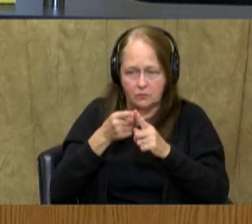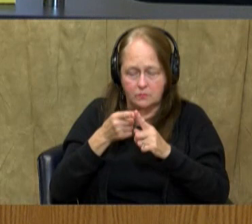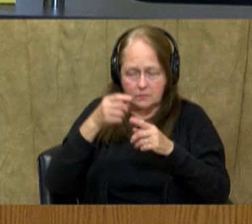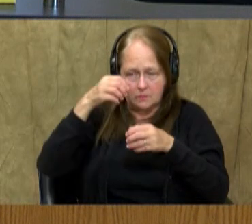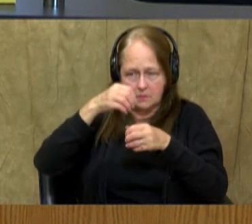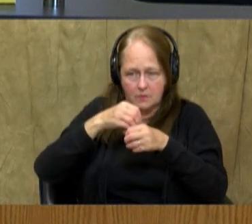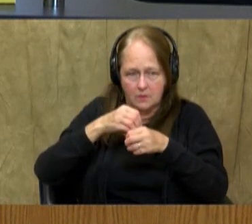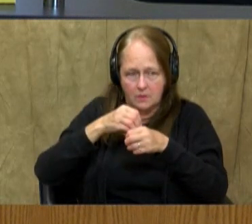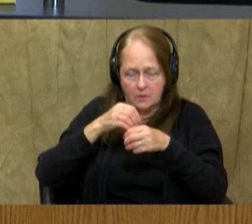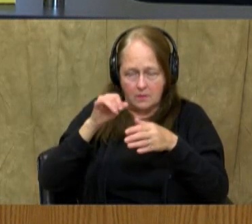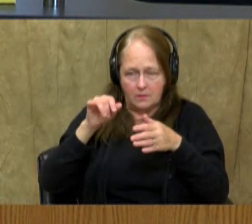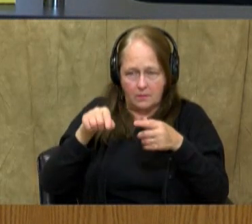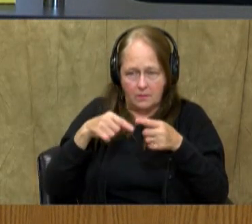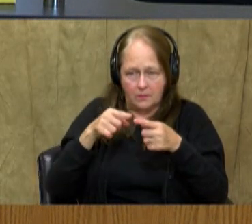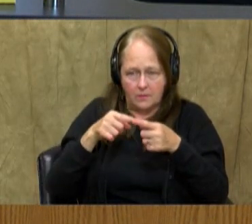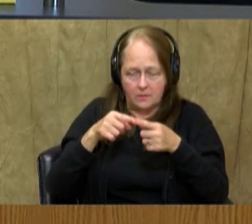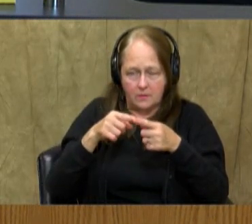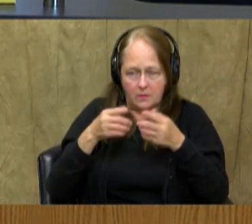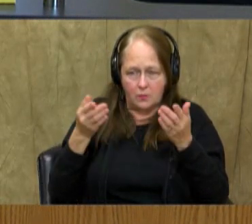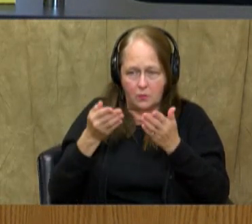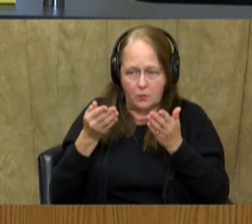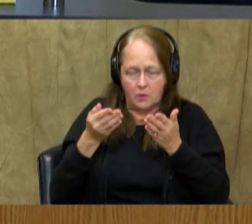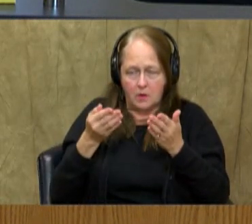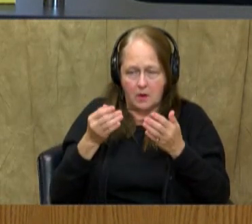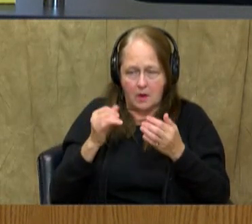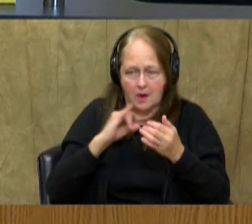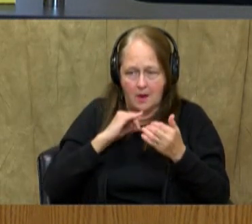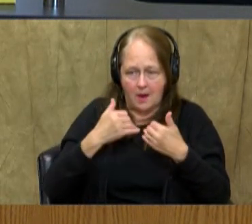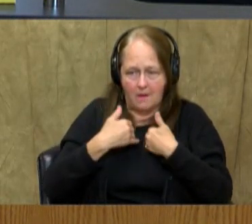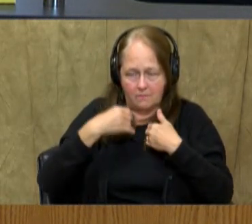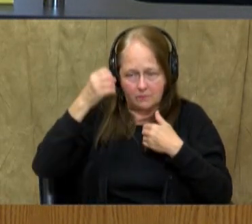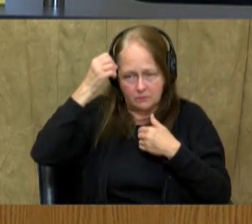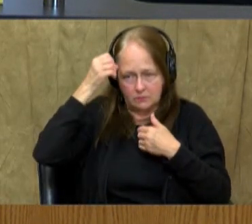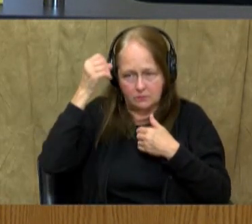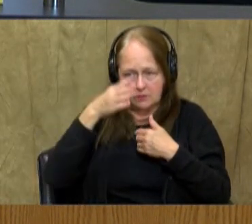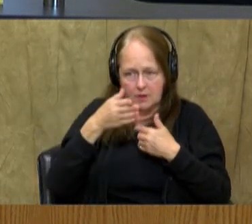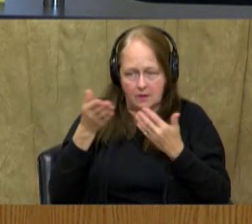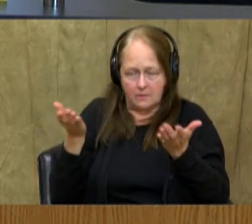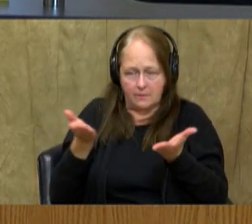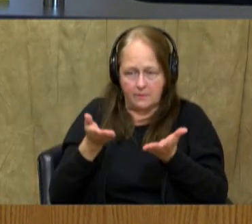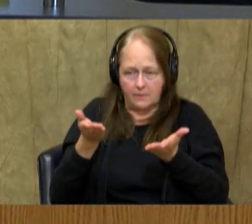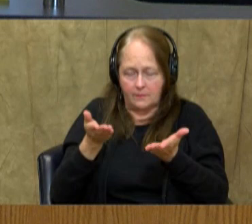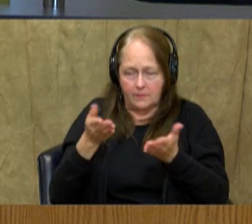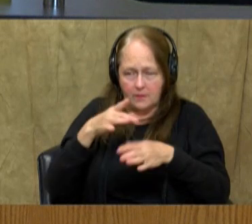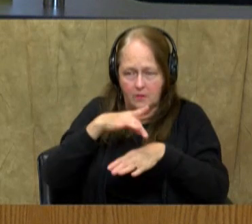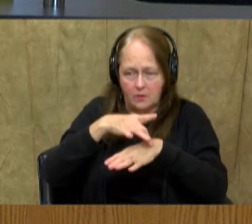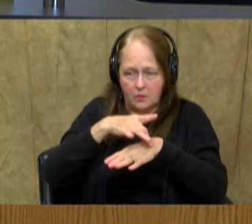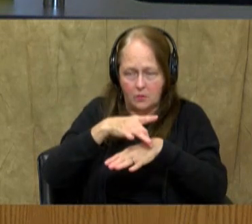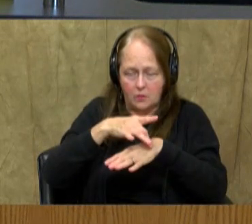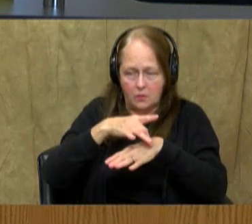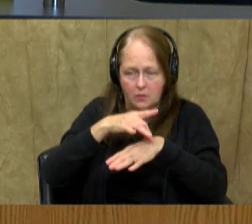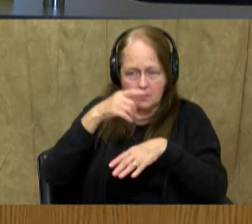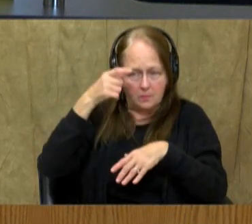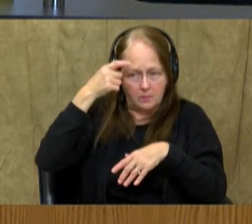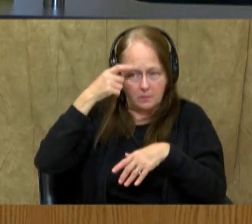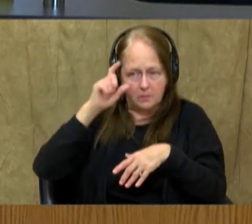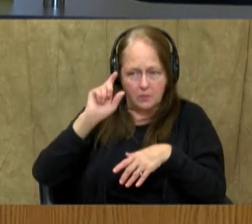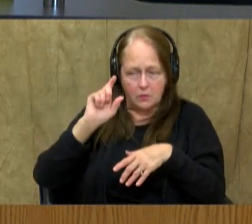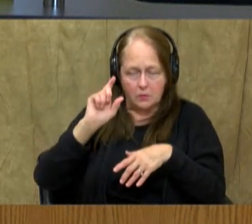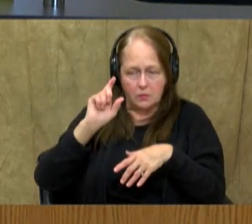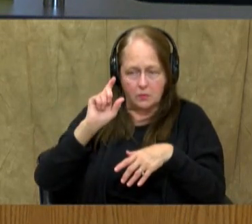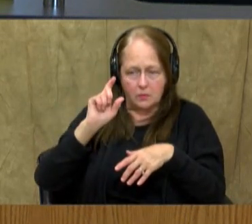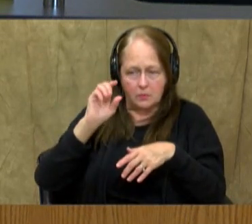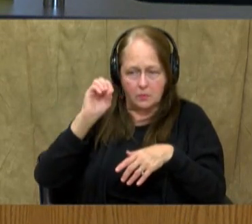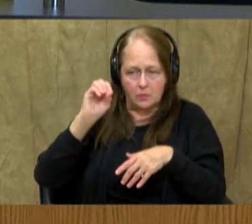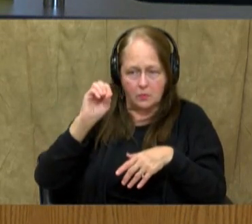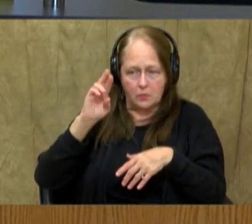In this scenario, where I have the sun here, and the Earth and the moon are in this position of